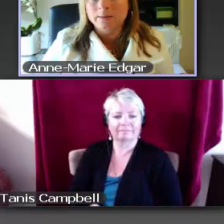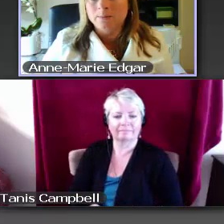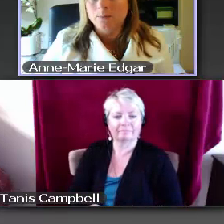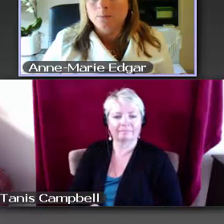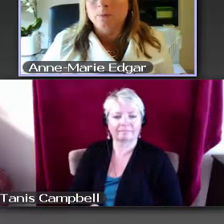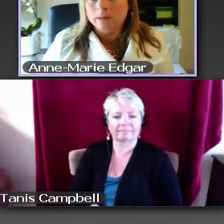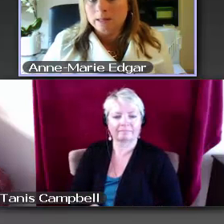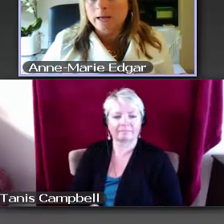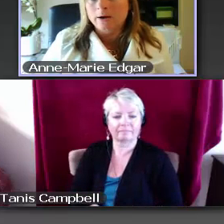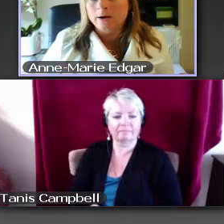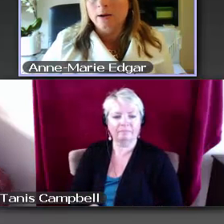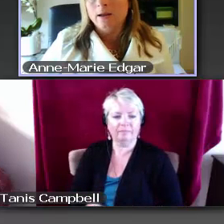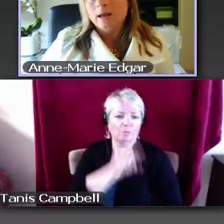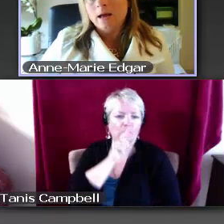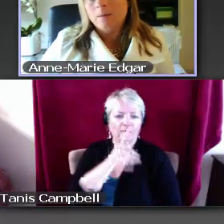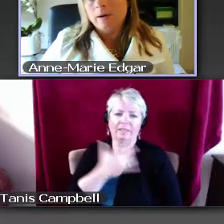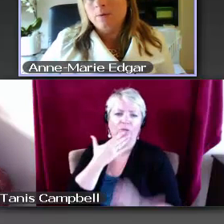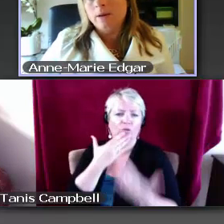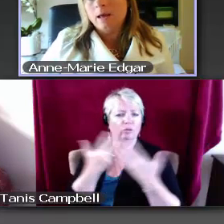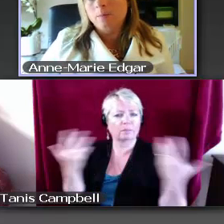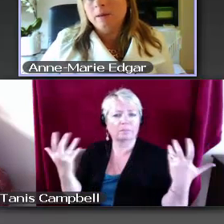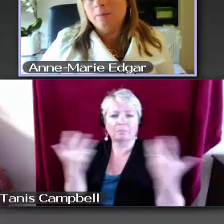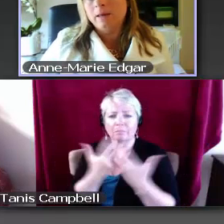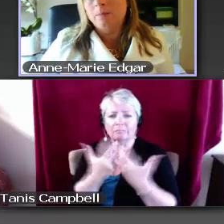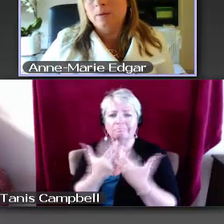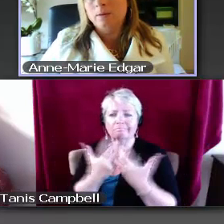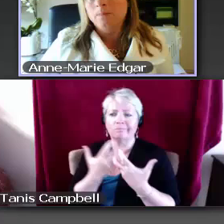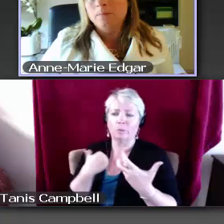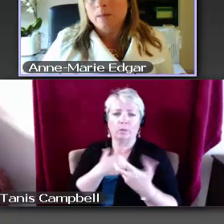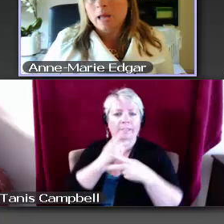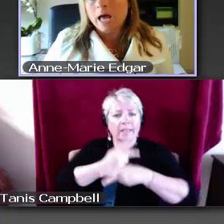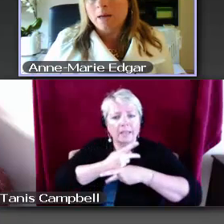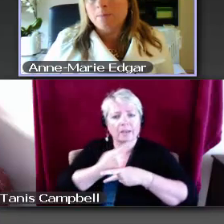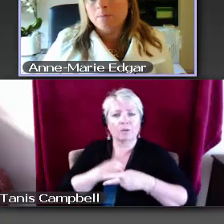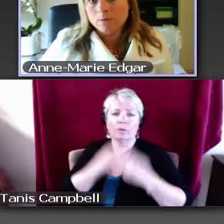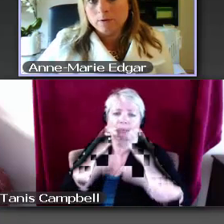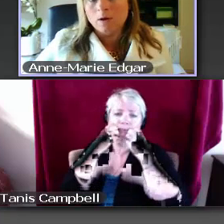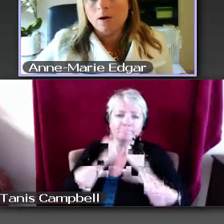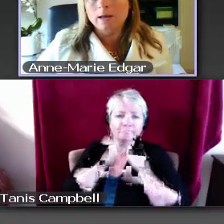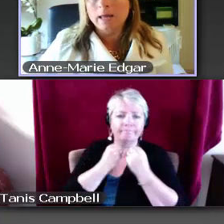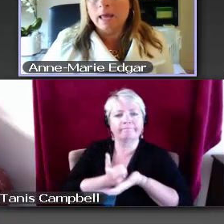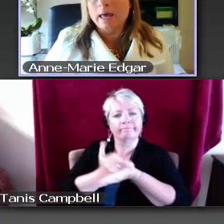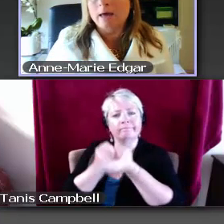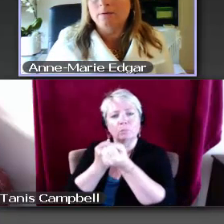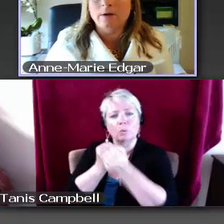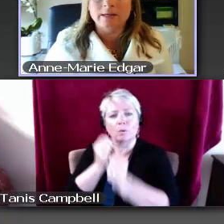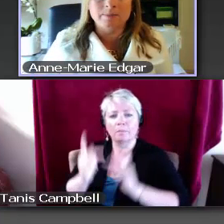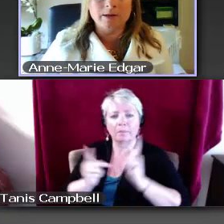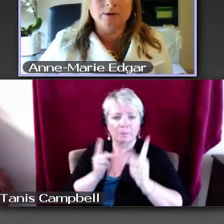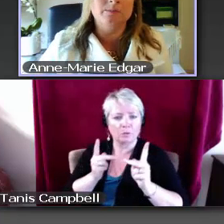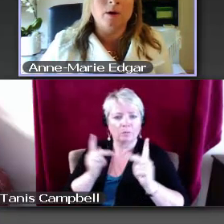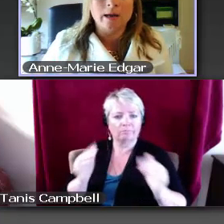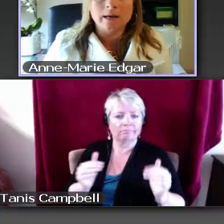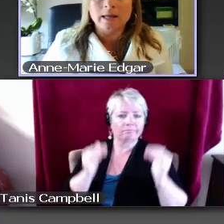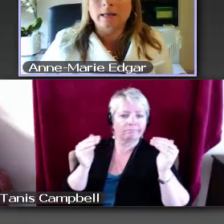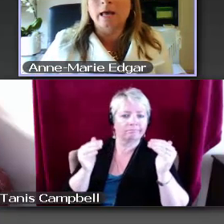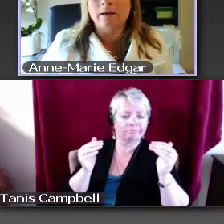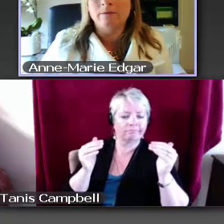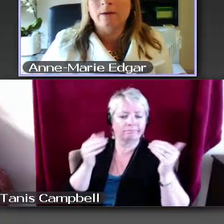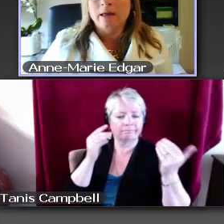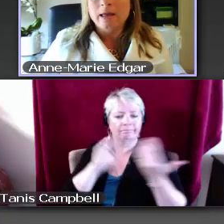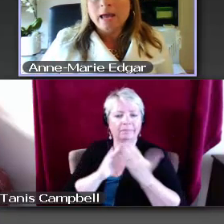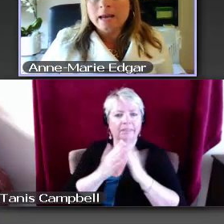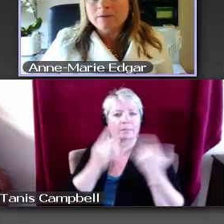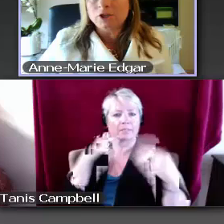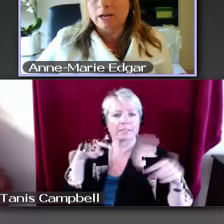sense. We really care about helping people move along and find a better spot in